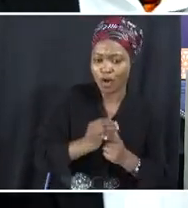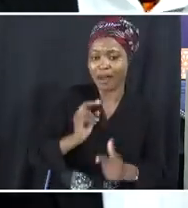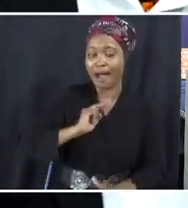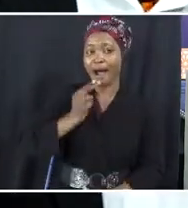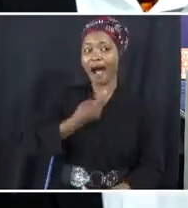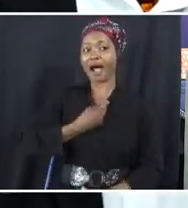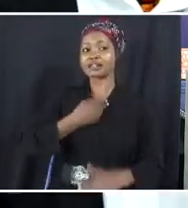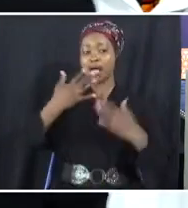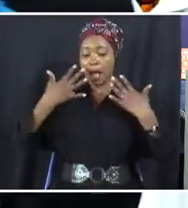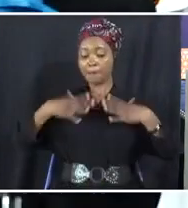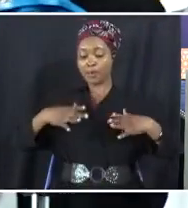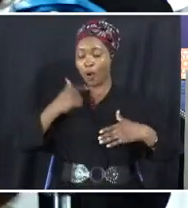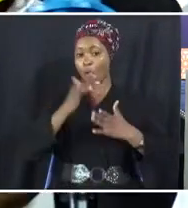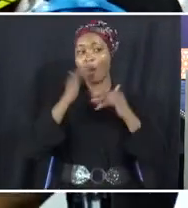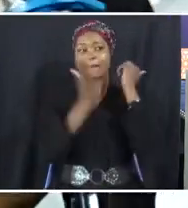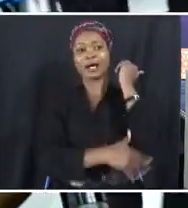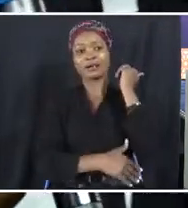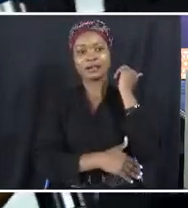who are cruel people.